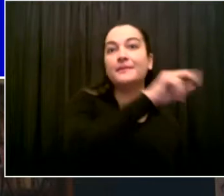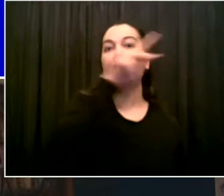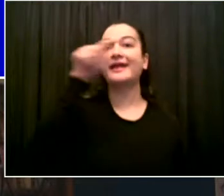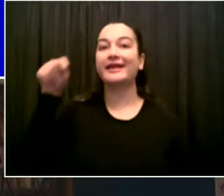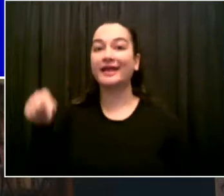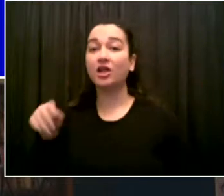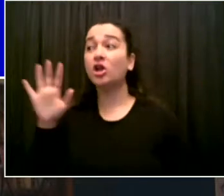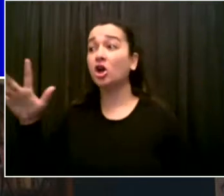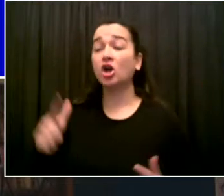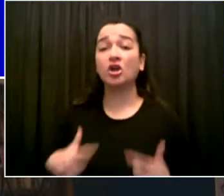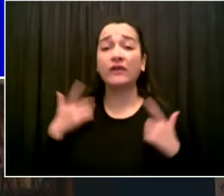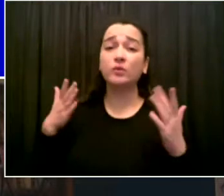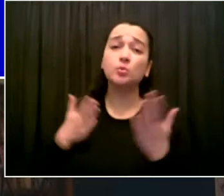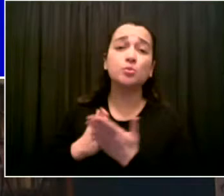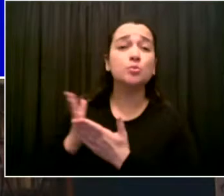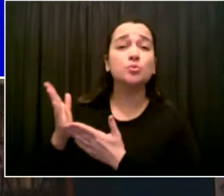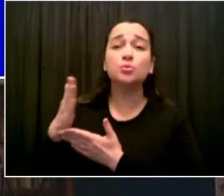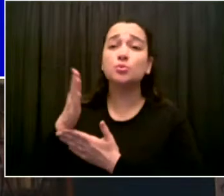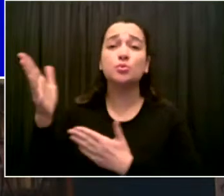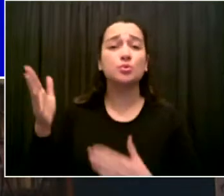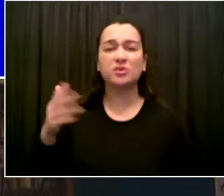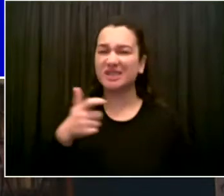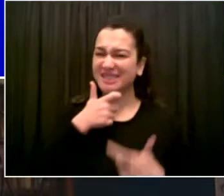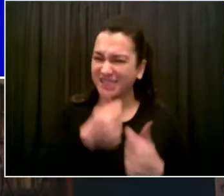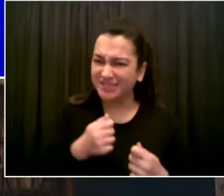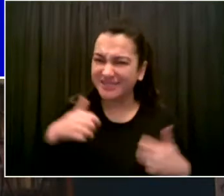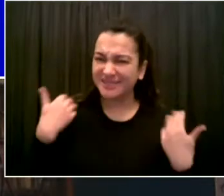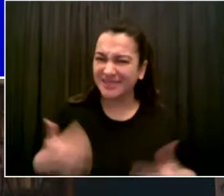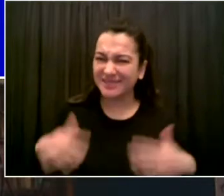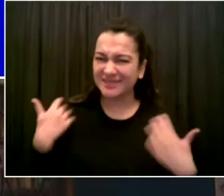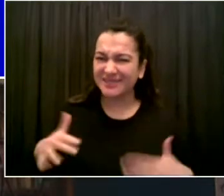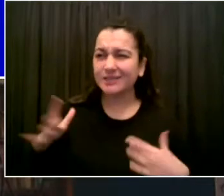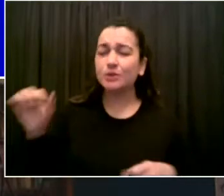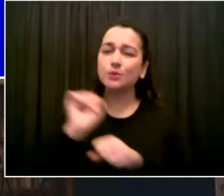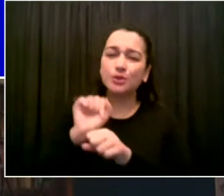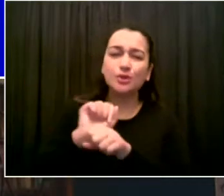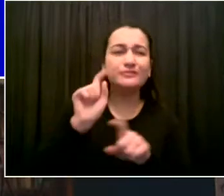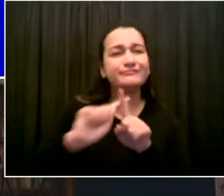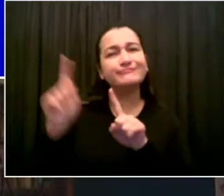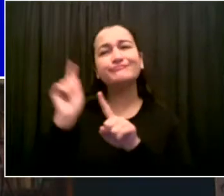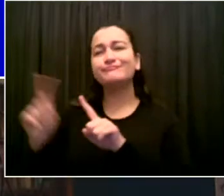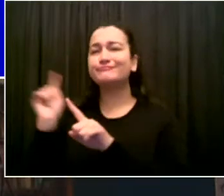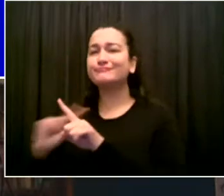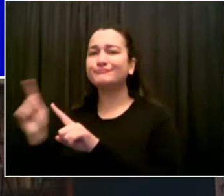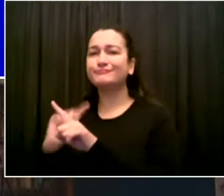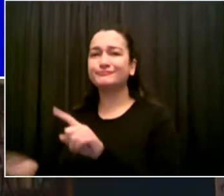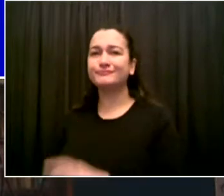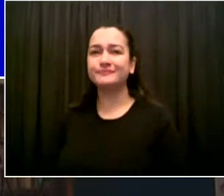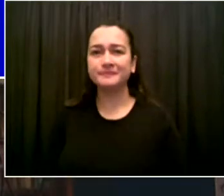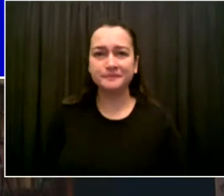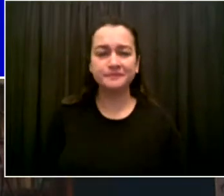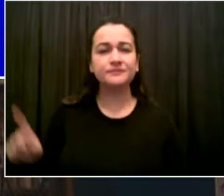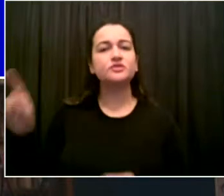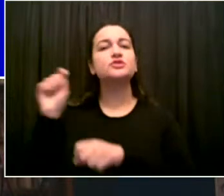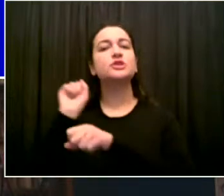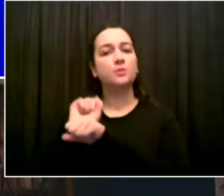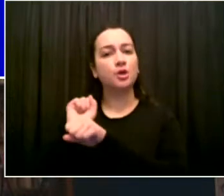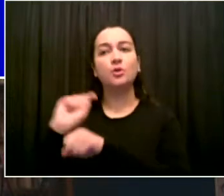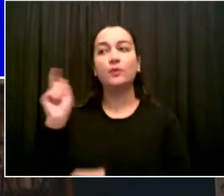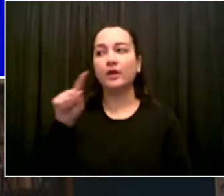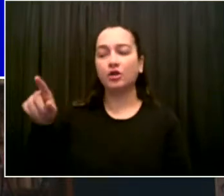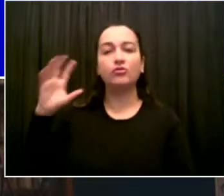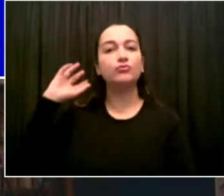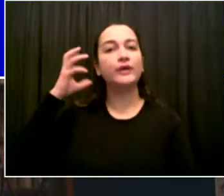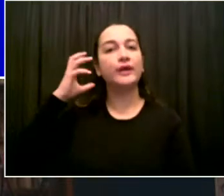particularly became famous as a radio host and a storyteller and someone who captured so much of the